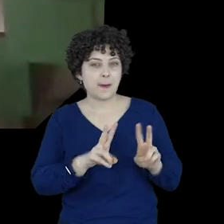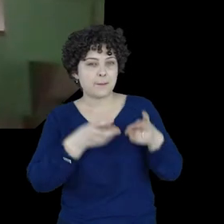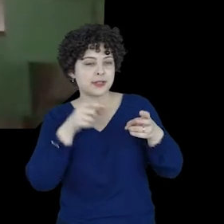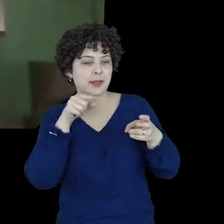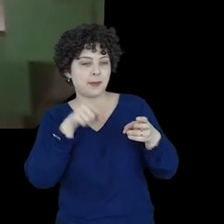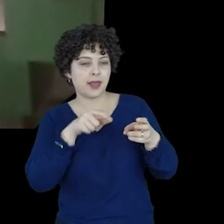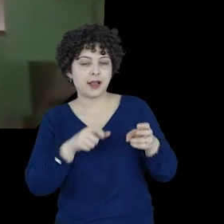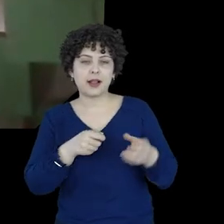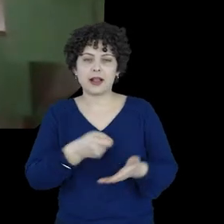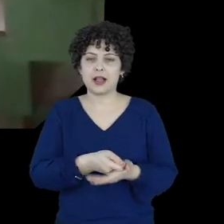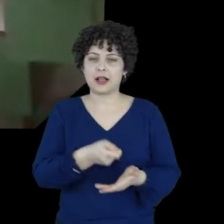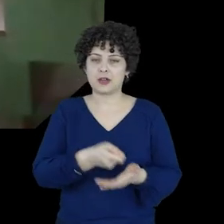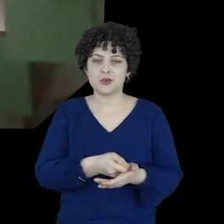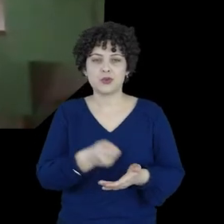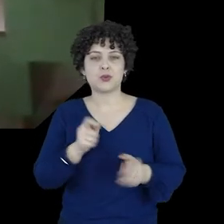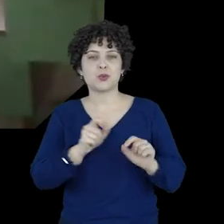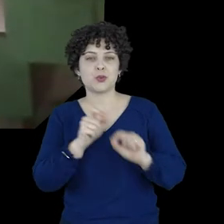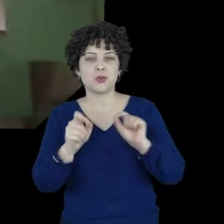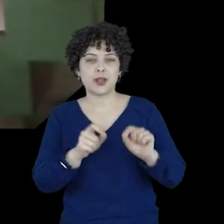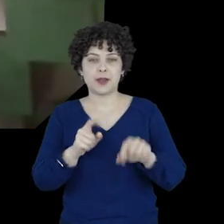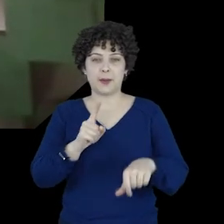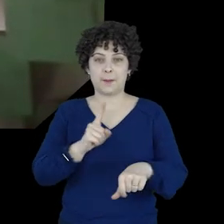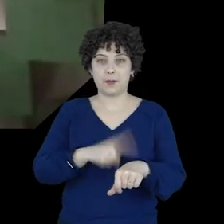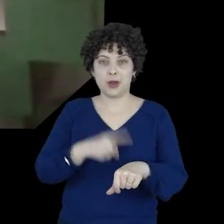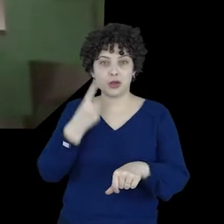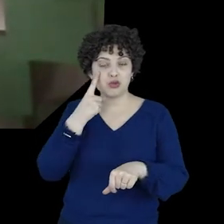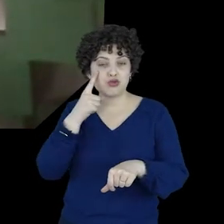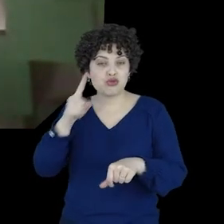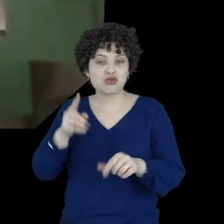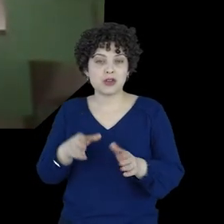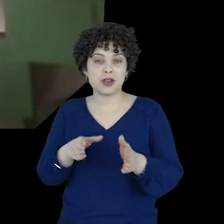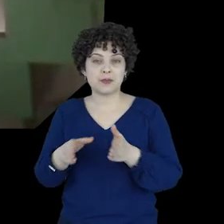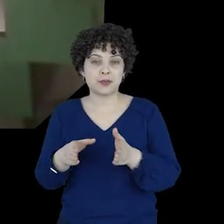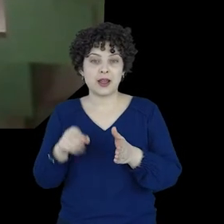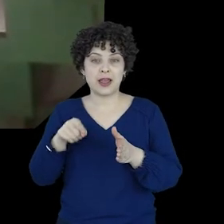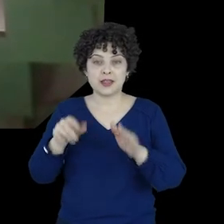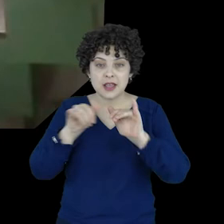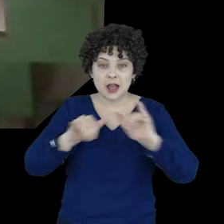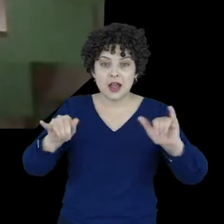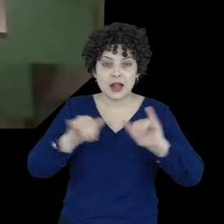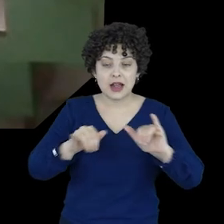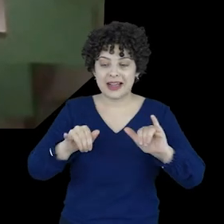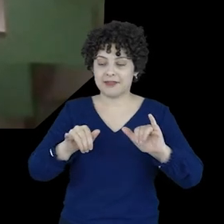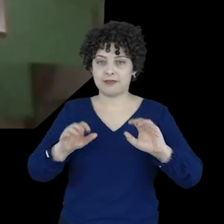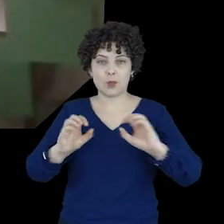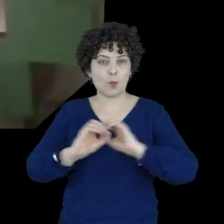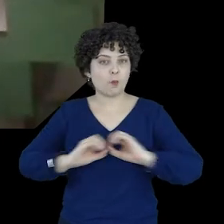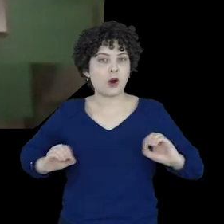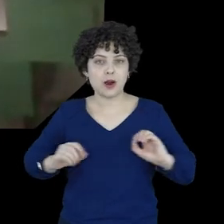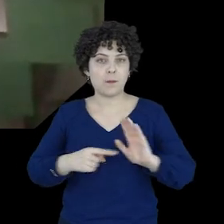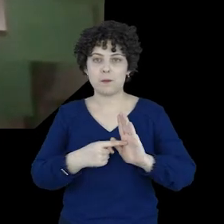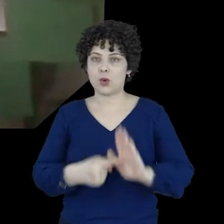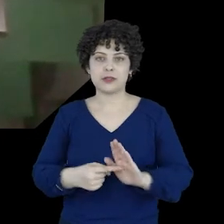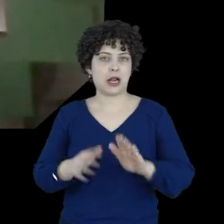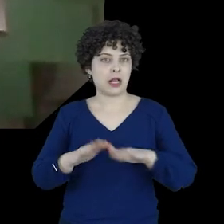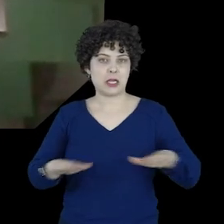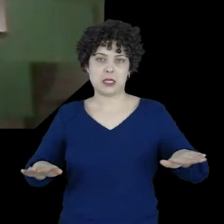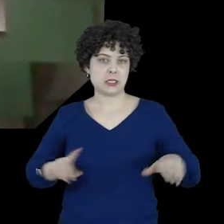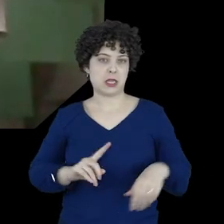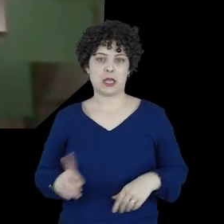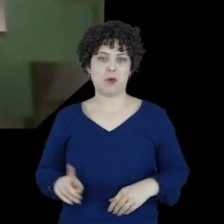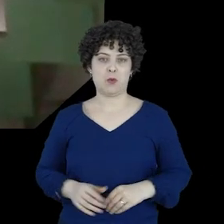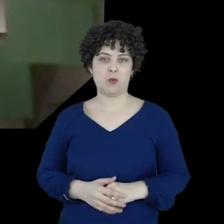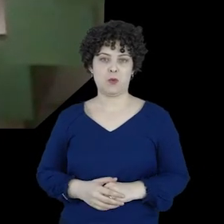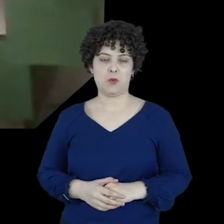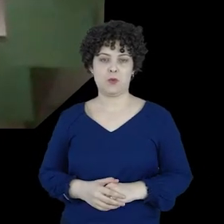where we can guarantee that at a particular time of the day, these are not working, these adverts should not be going